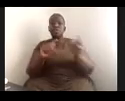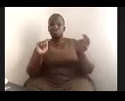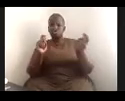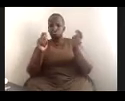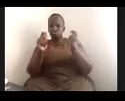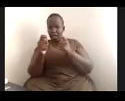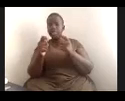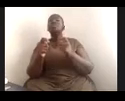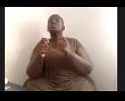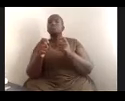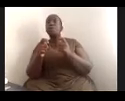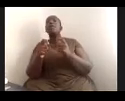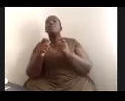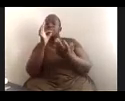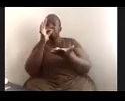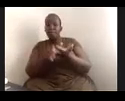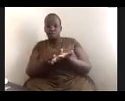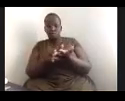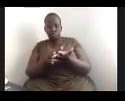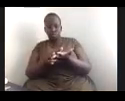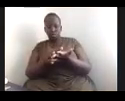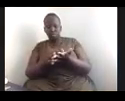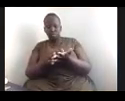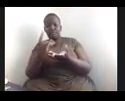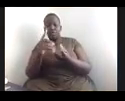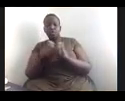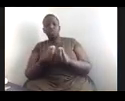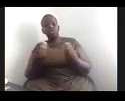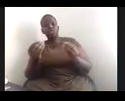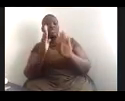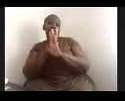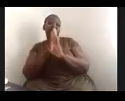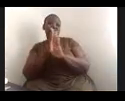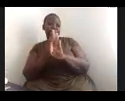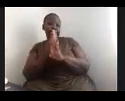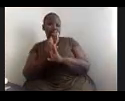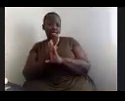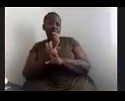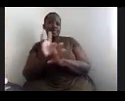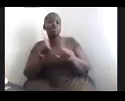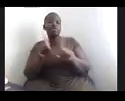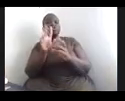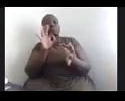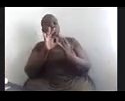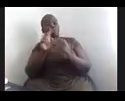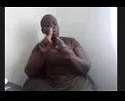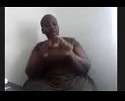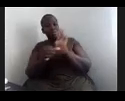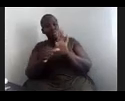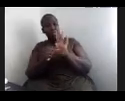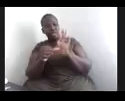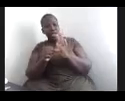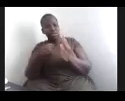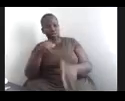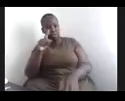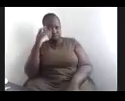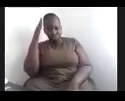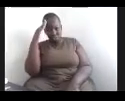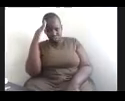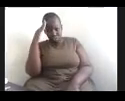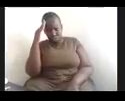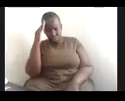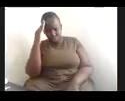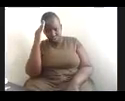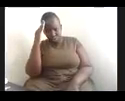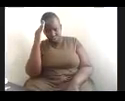about the changes that are proposed in terms of children's privacy. And in particular, what's really important to note is